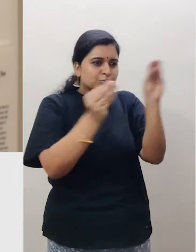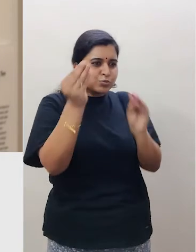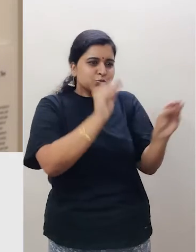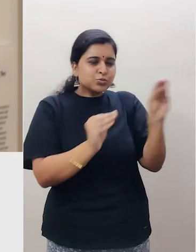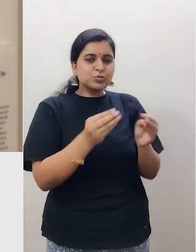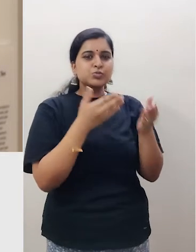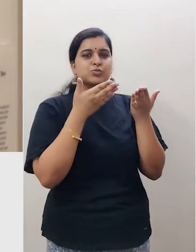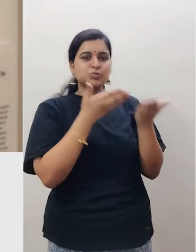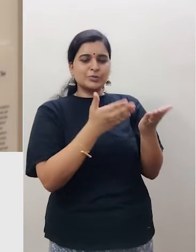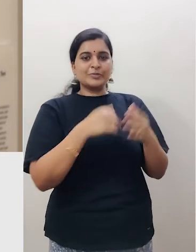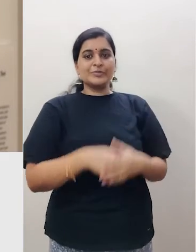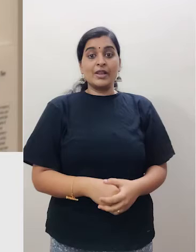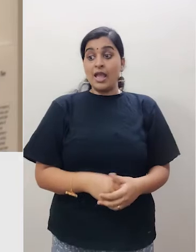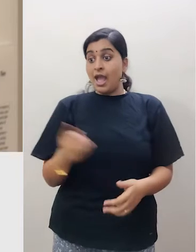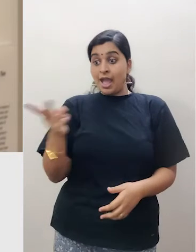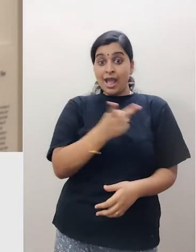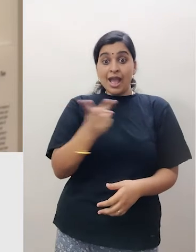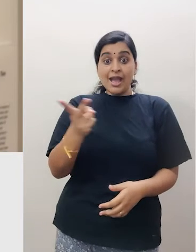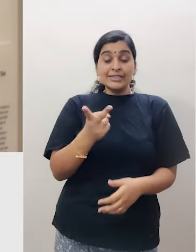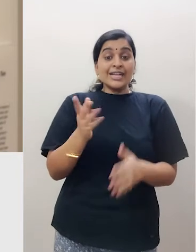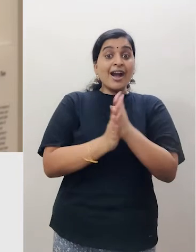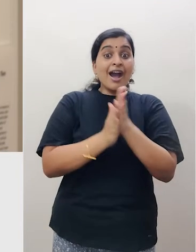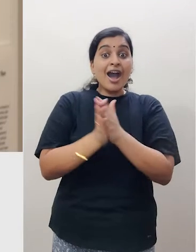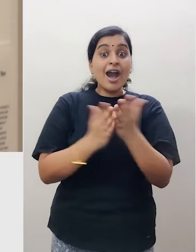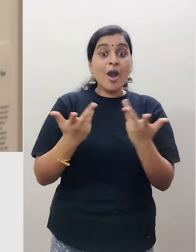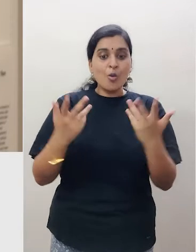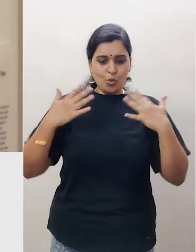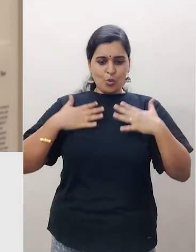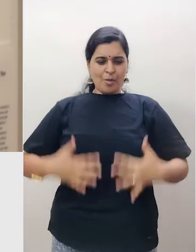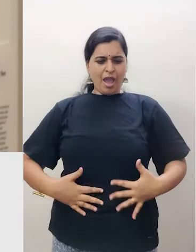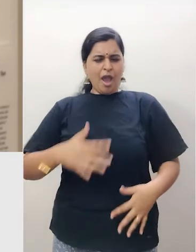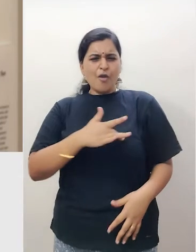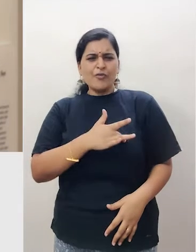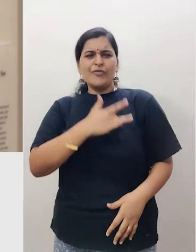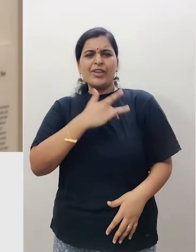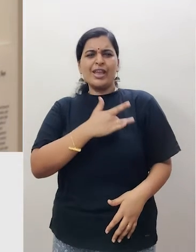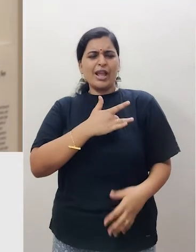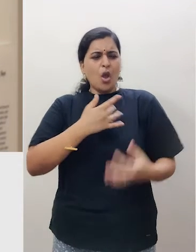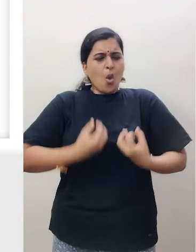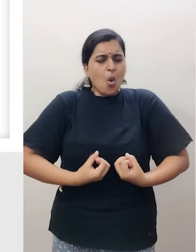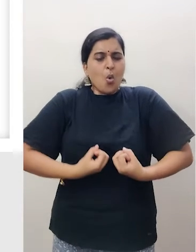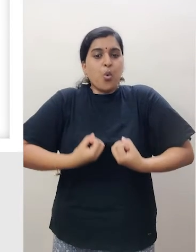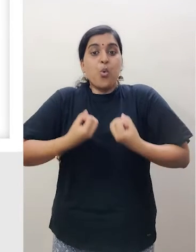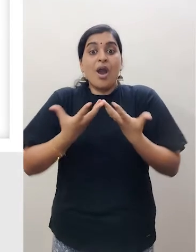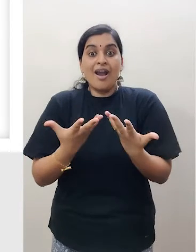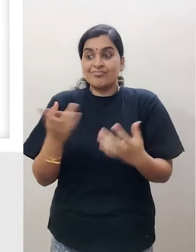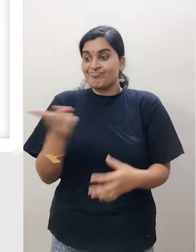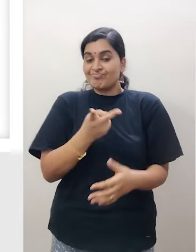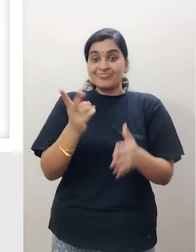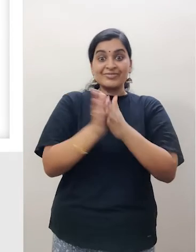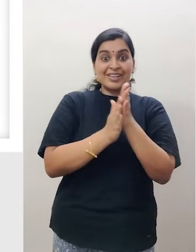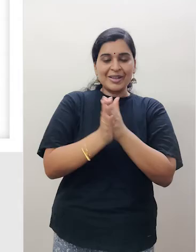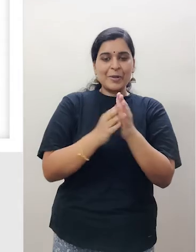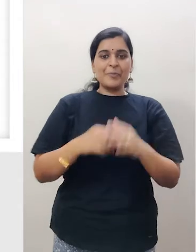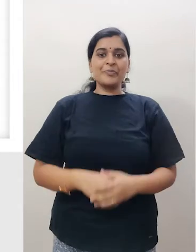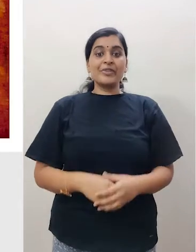Kumar and Jyoti Bhatt have an interest in this emotional or very human experience. Even in one of Ram